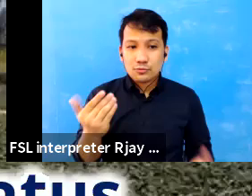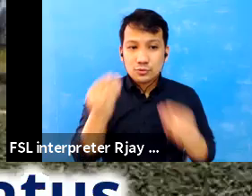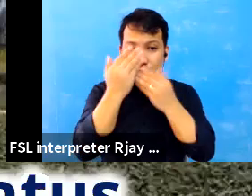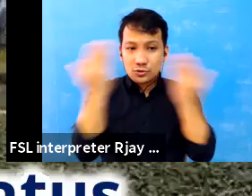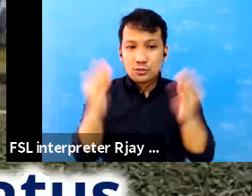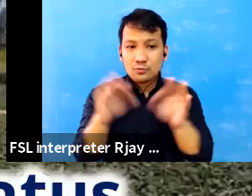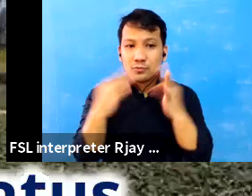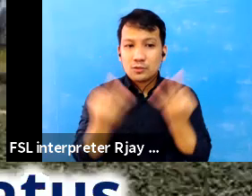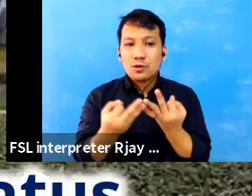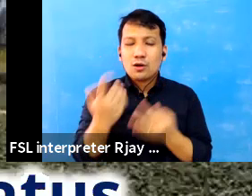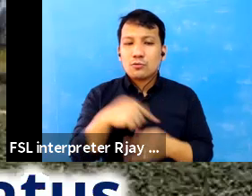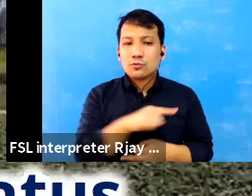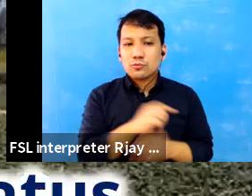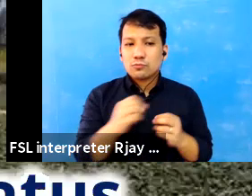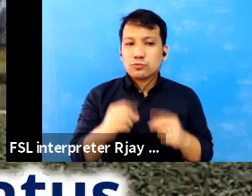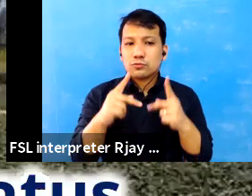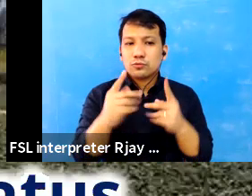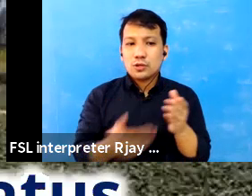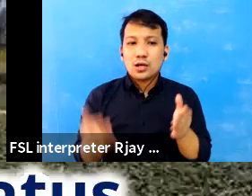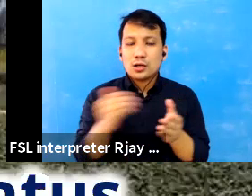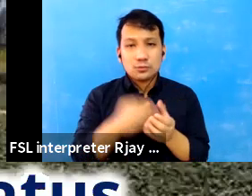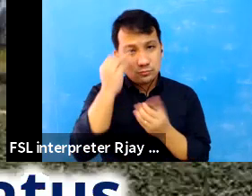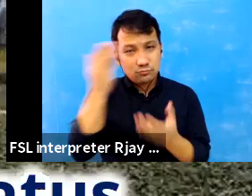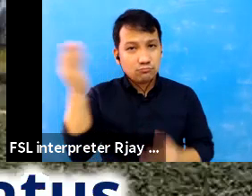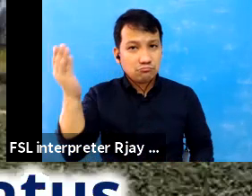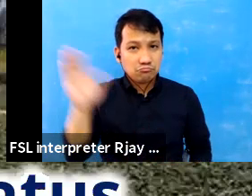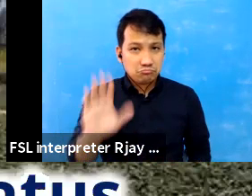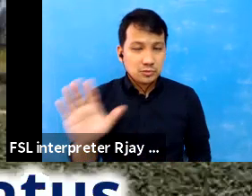Foundation for this opportunity again to speak with you. And then